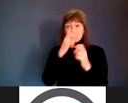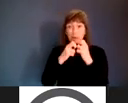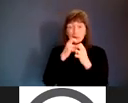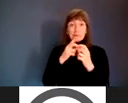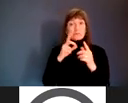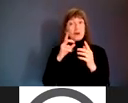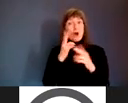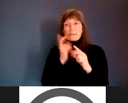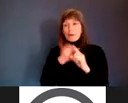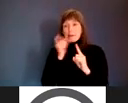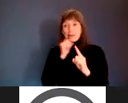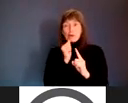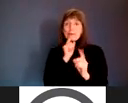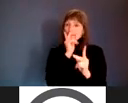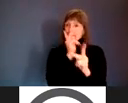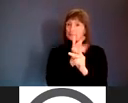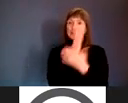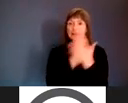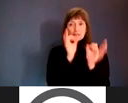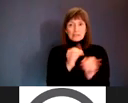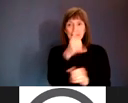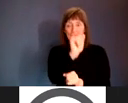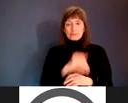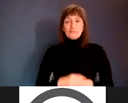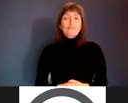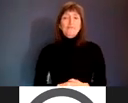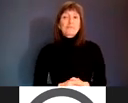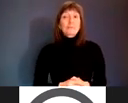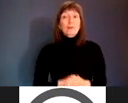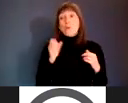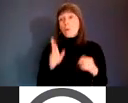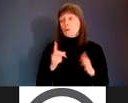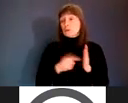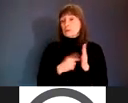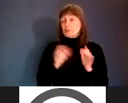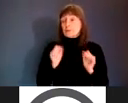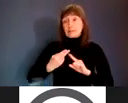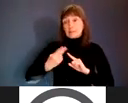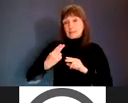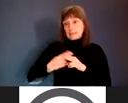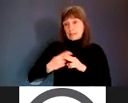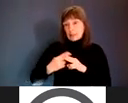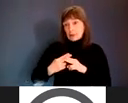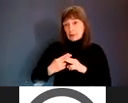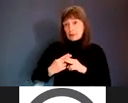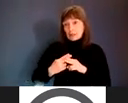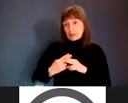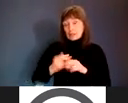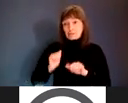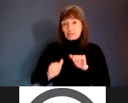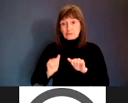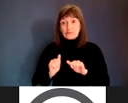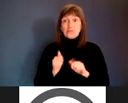And folks, capacity may also be influenced by temporary factors. So, for example, a person could be suffering from delirium due to a